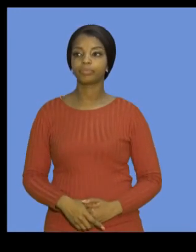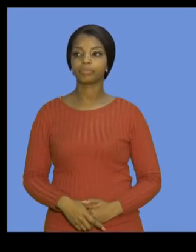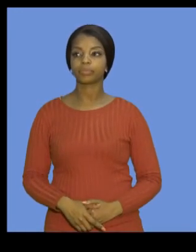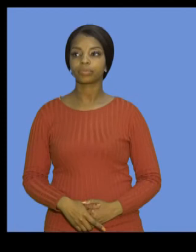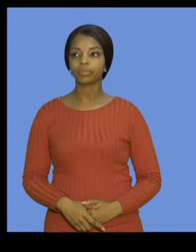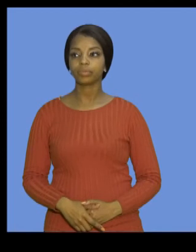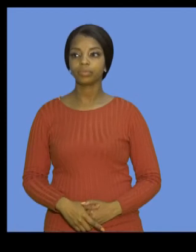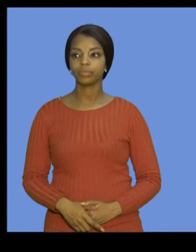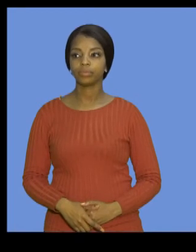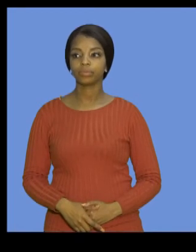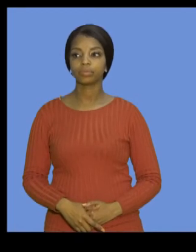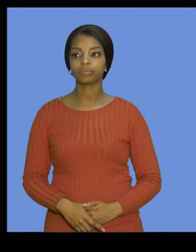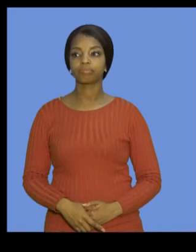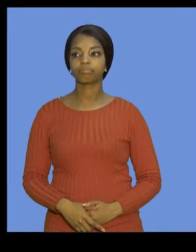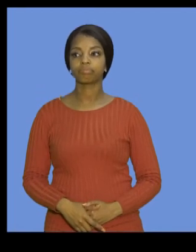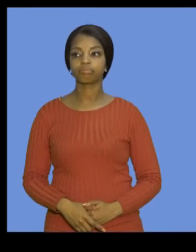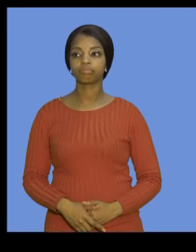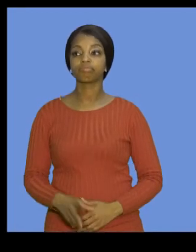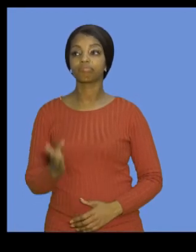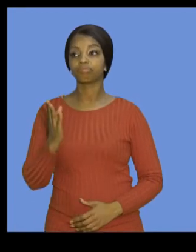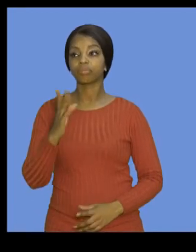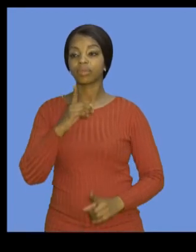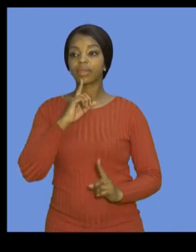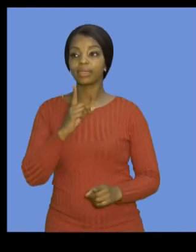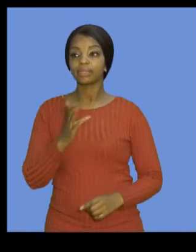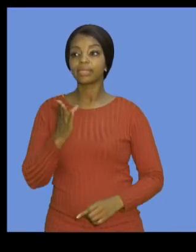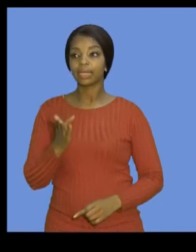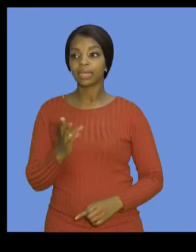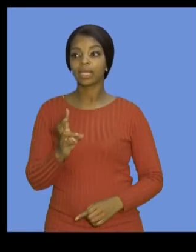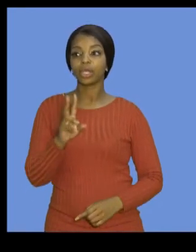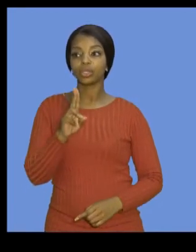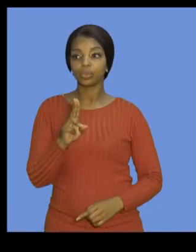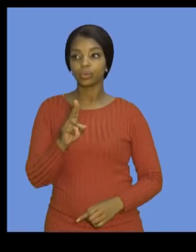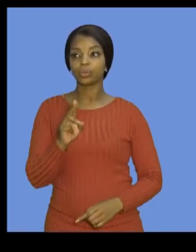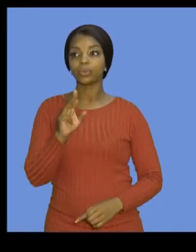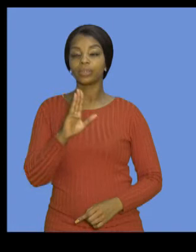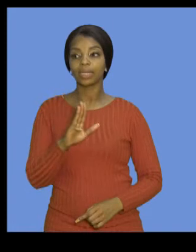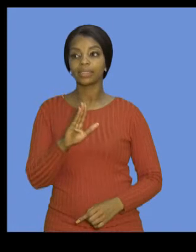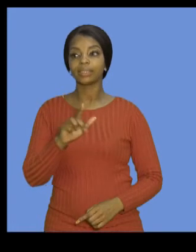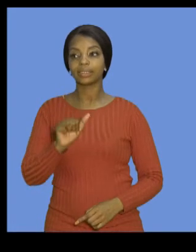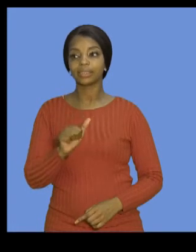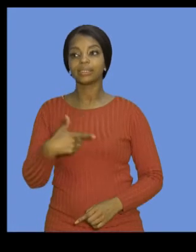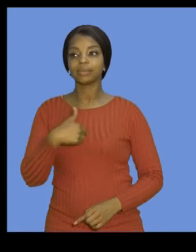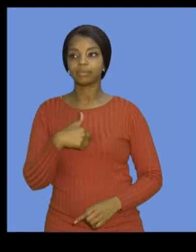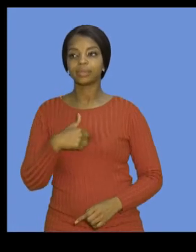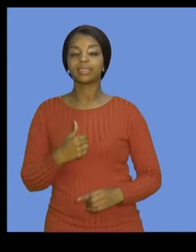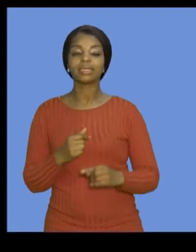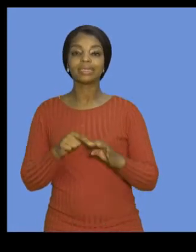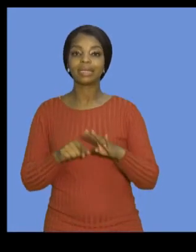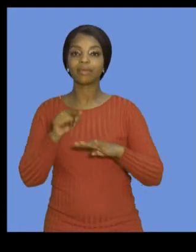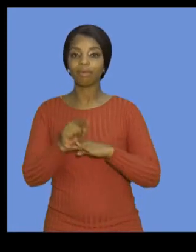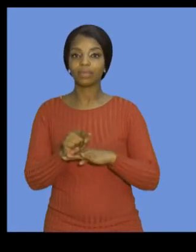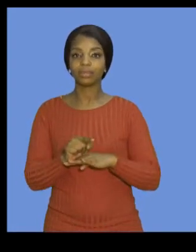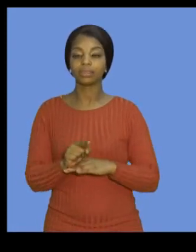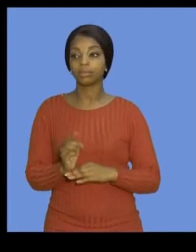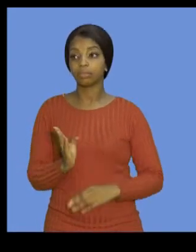be, I will take my answer there, which is 296, and I divide this by, let